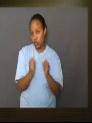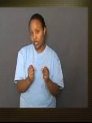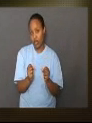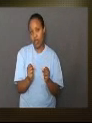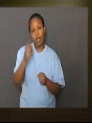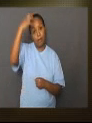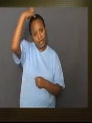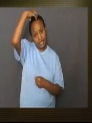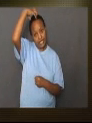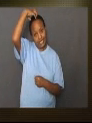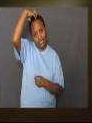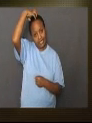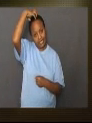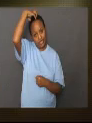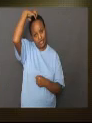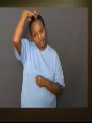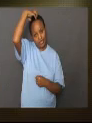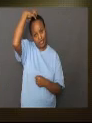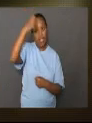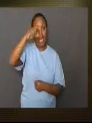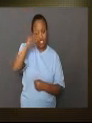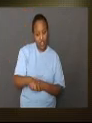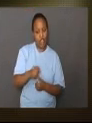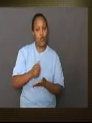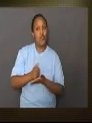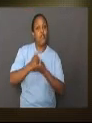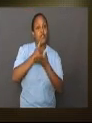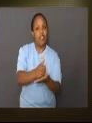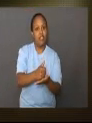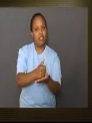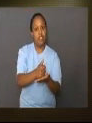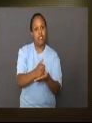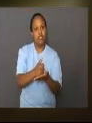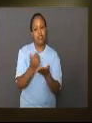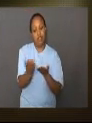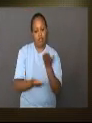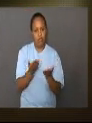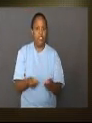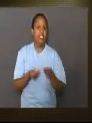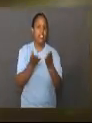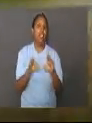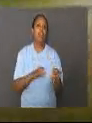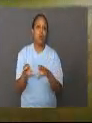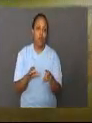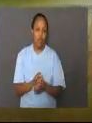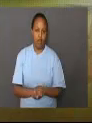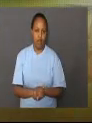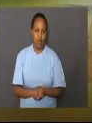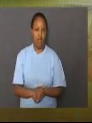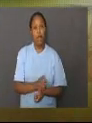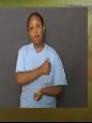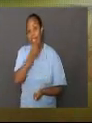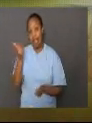allow the government to allocate funding for important services. In